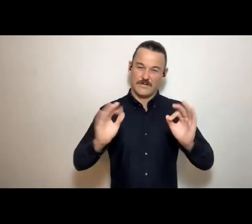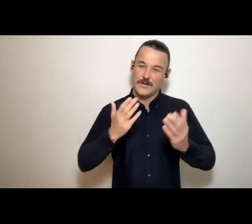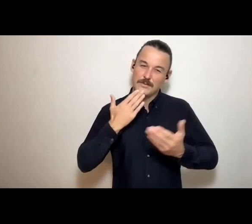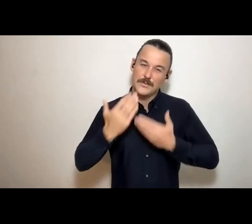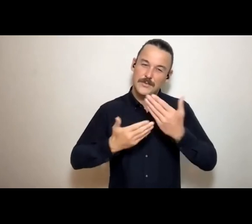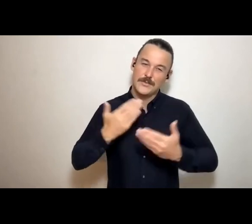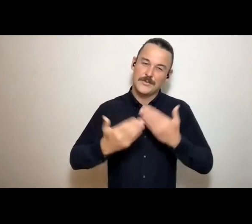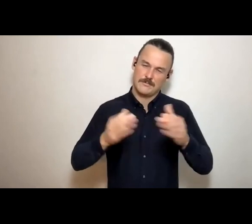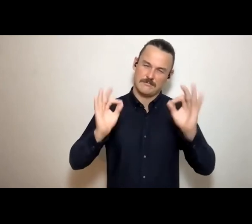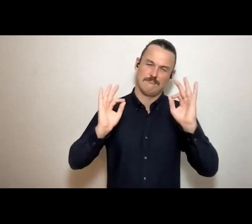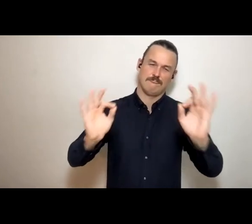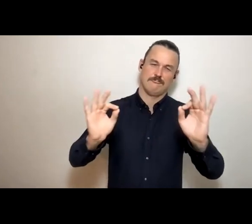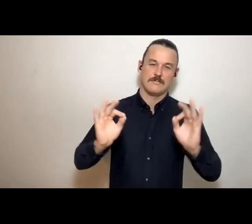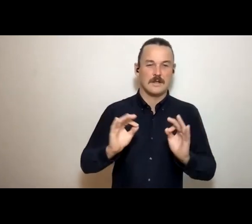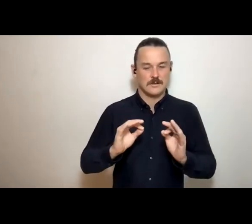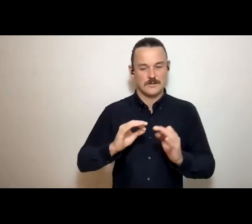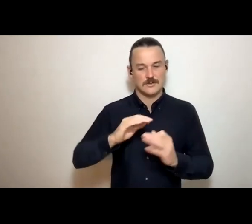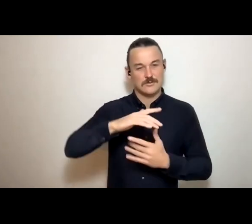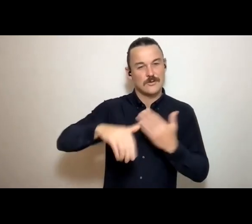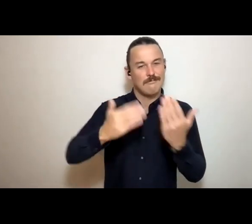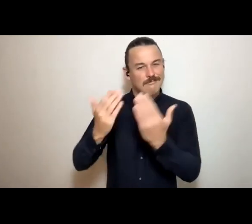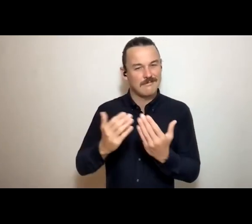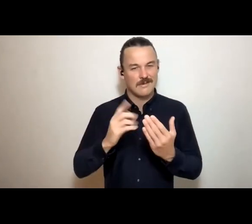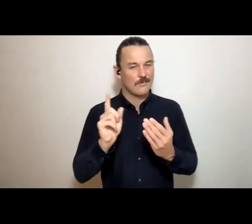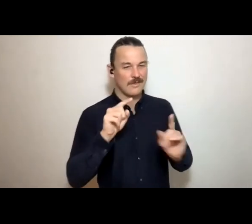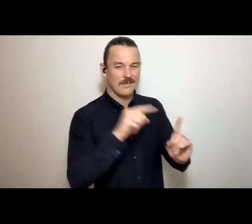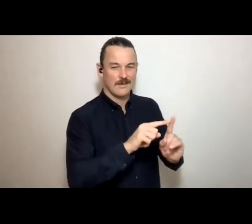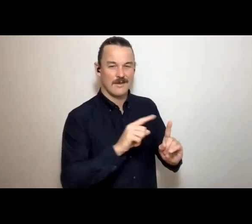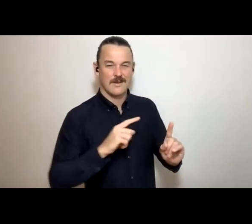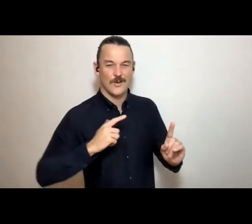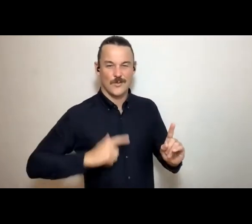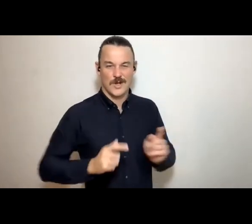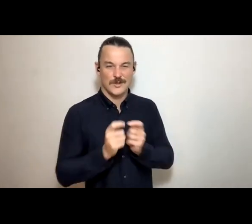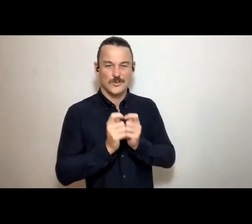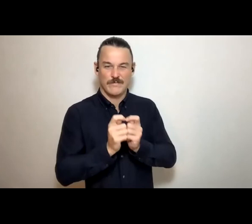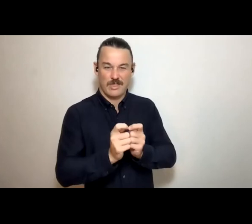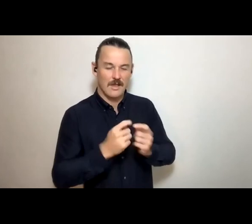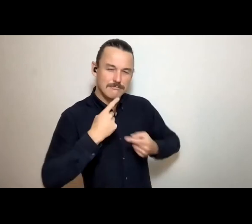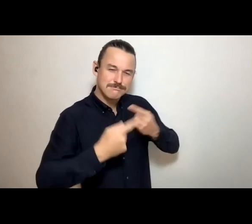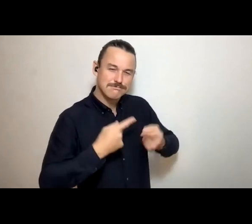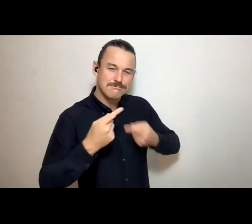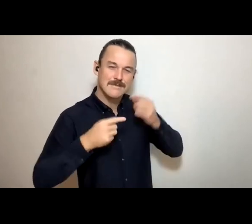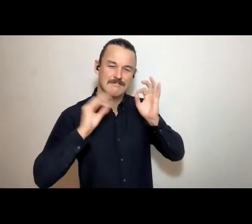is and what it's useful for, as well as explaining